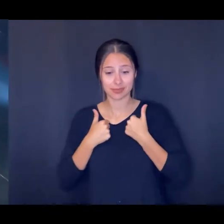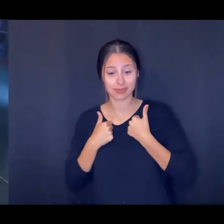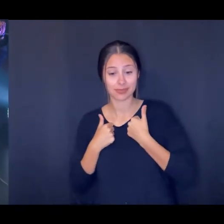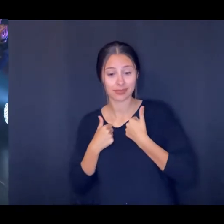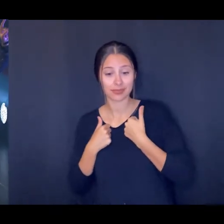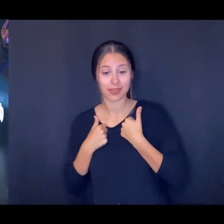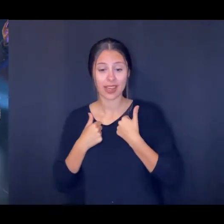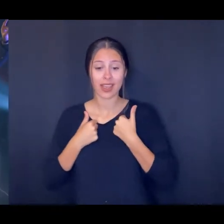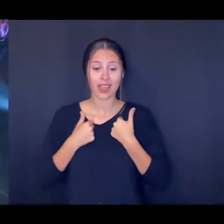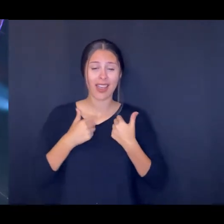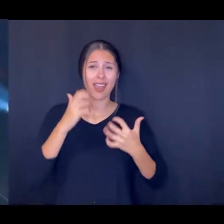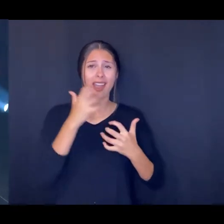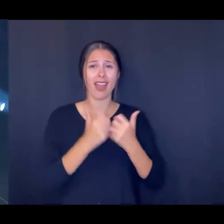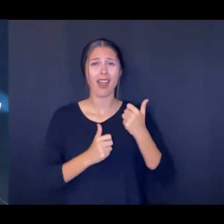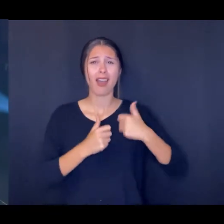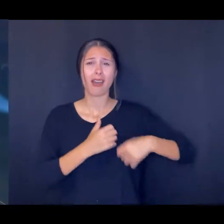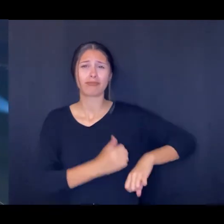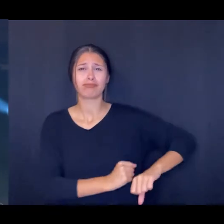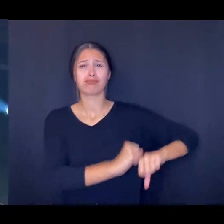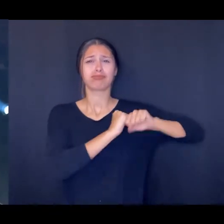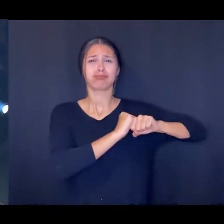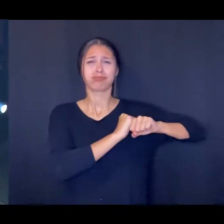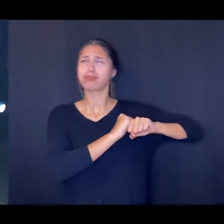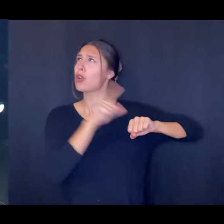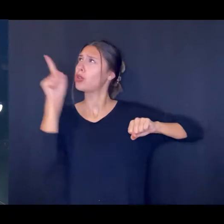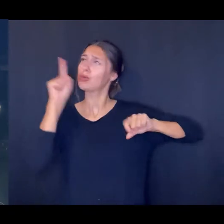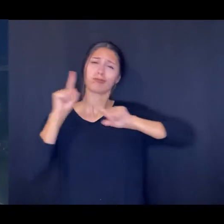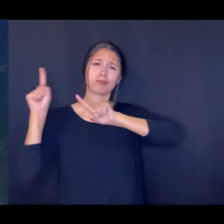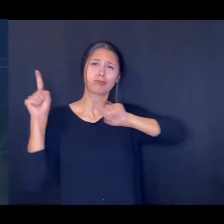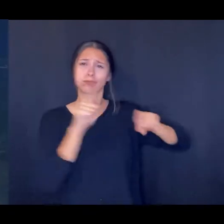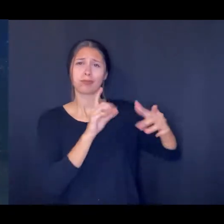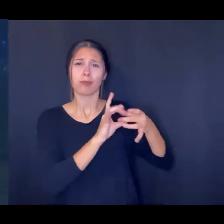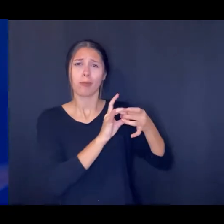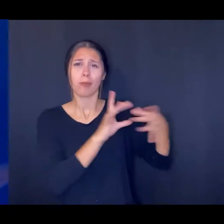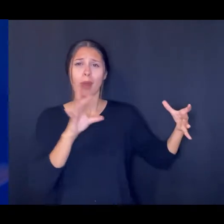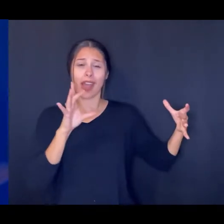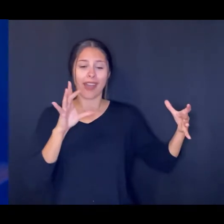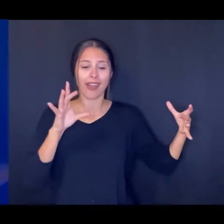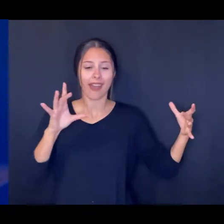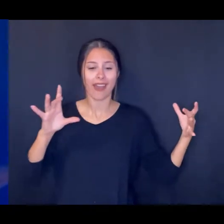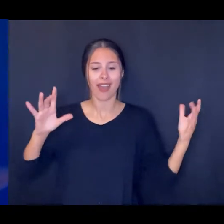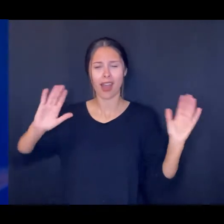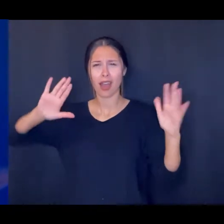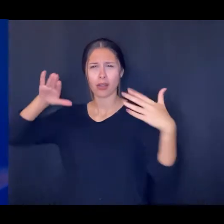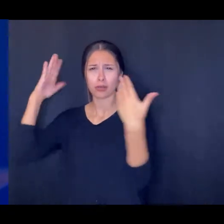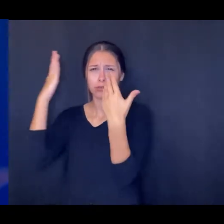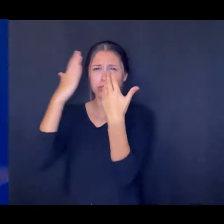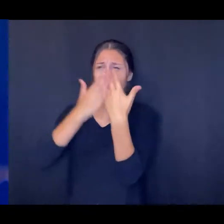Strong.